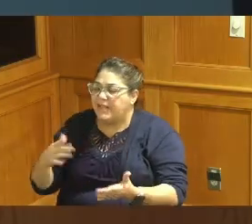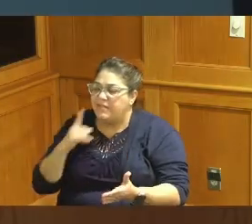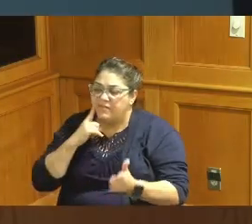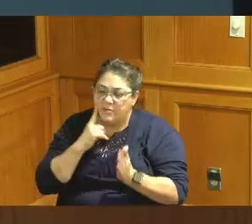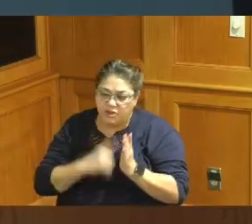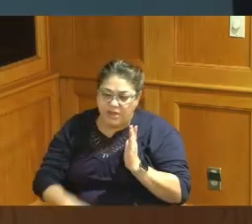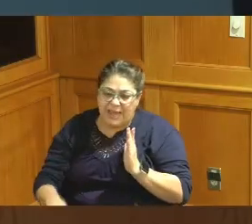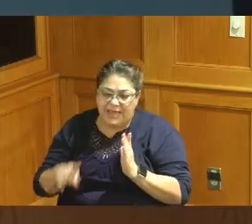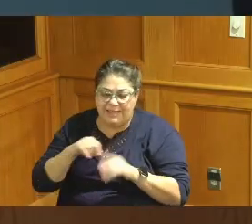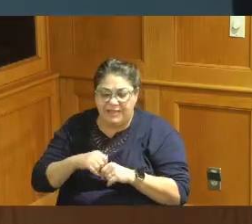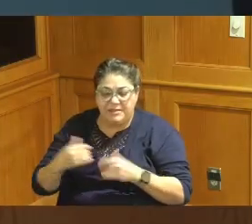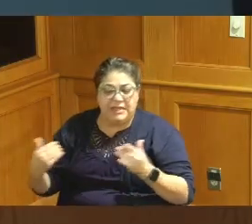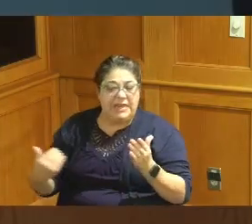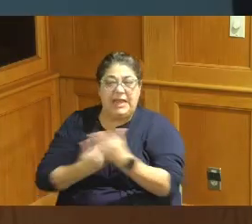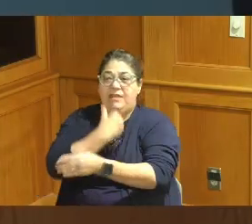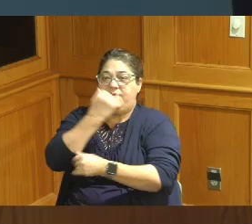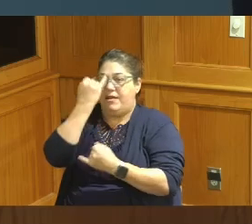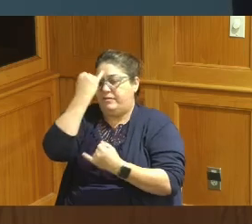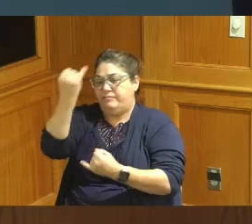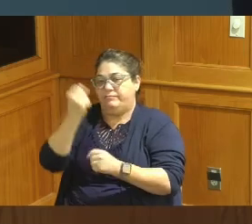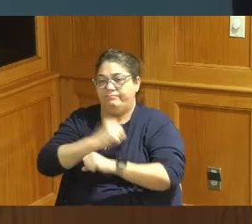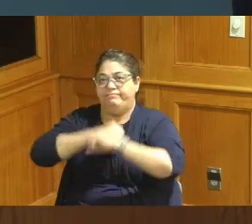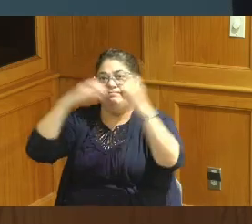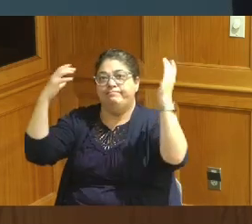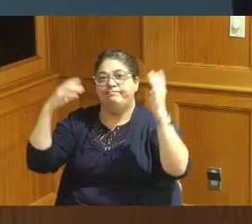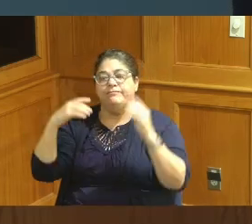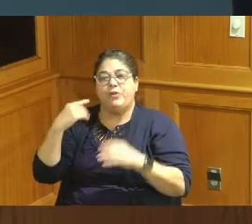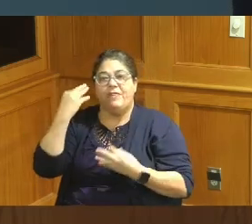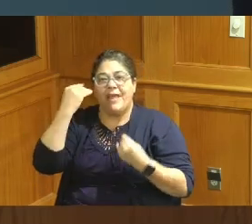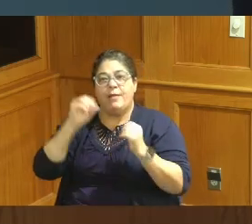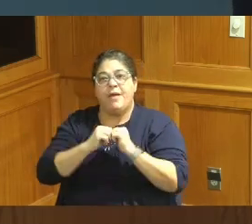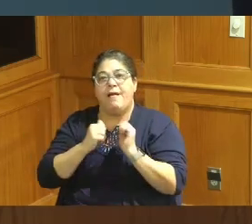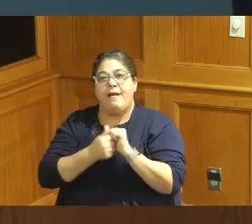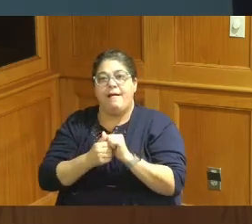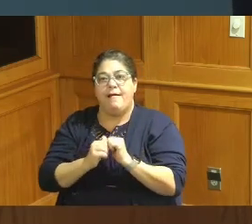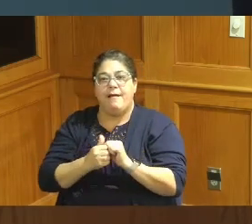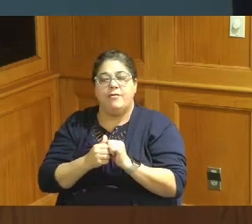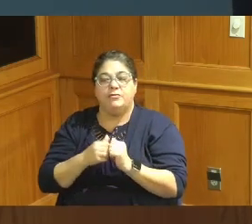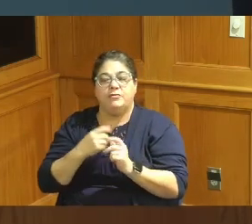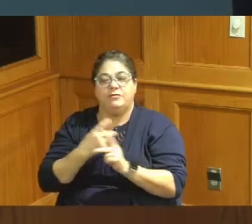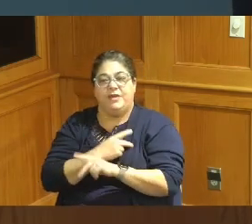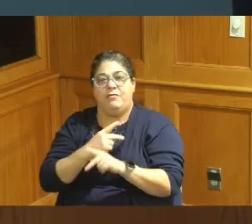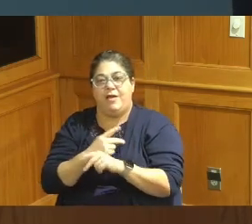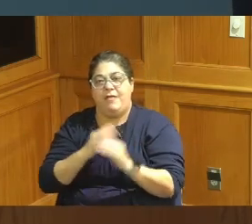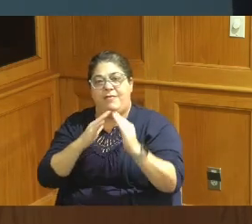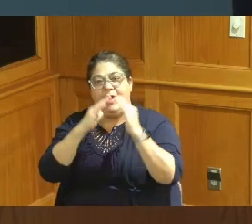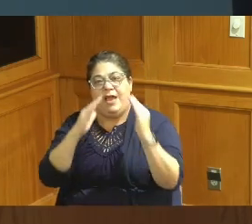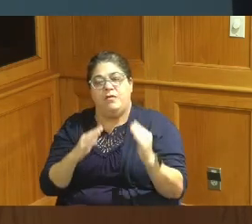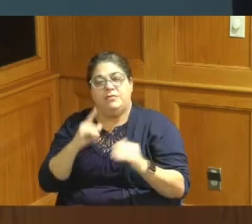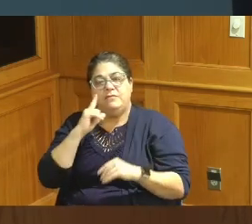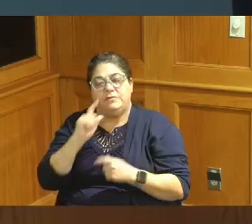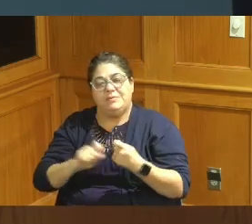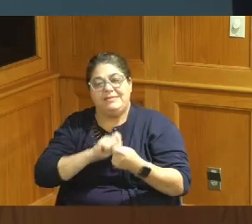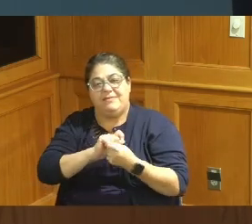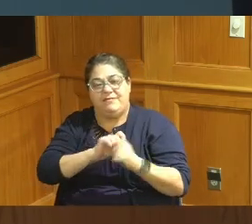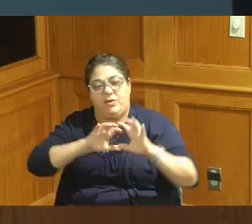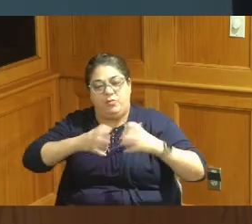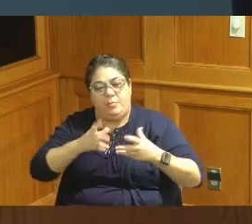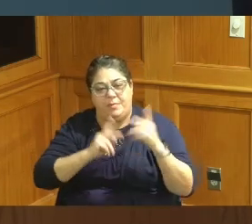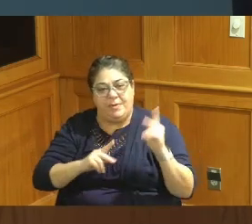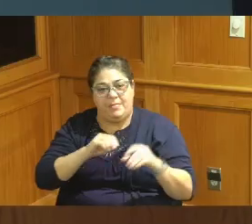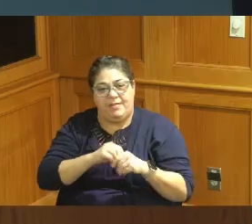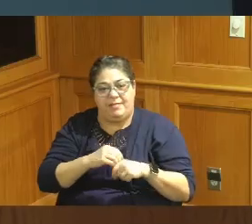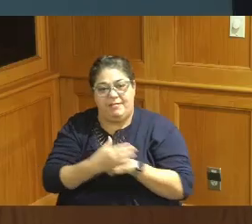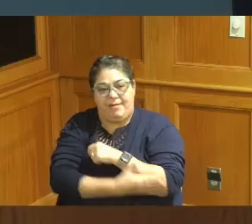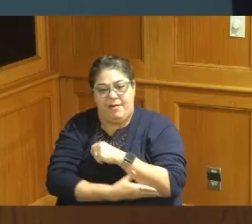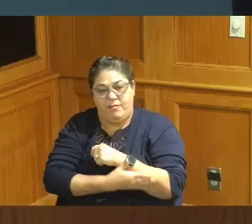this innovative way to think about affordable housing for a specific population in Hamilton County. It's something that we're